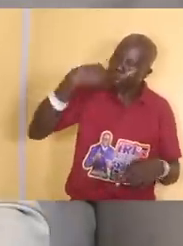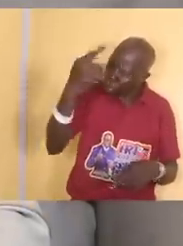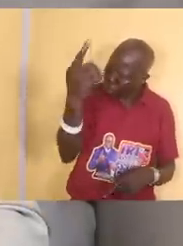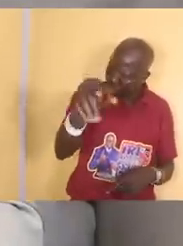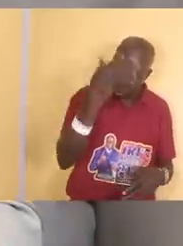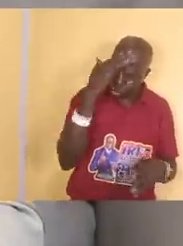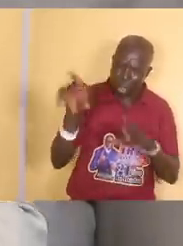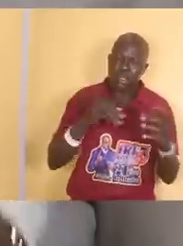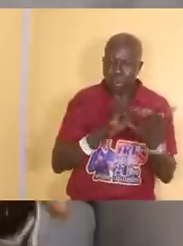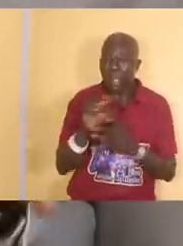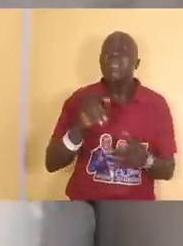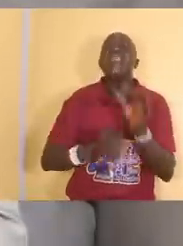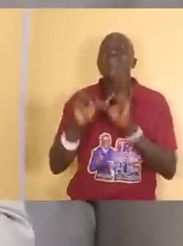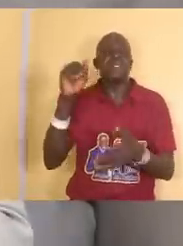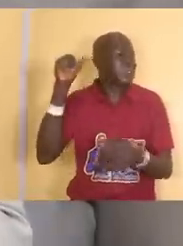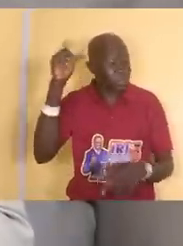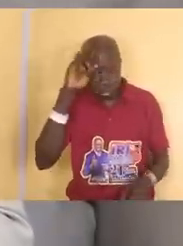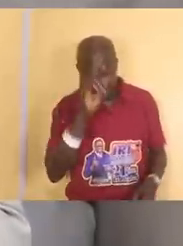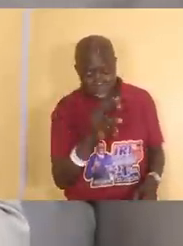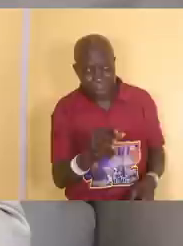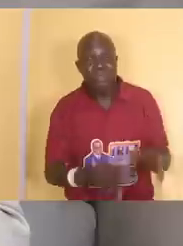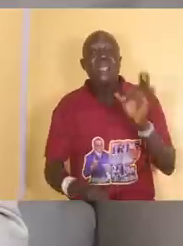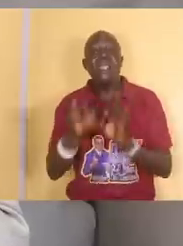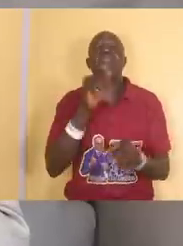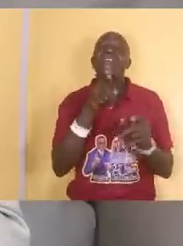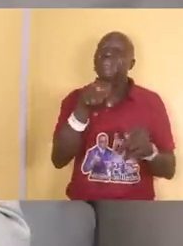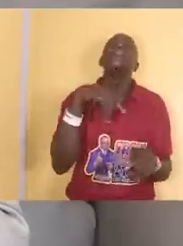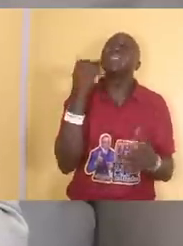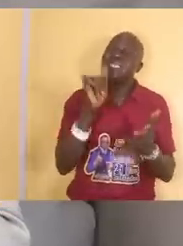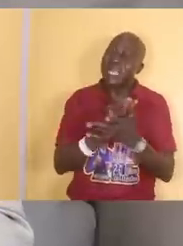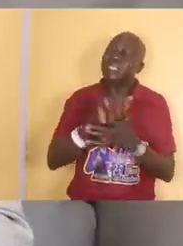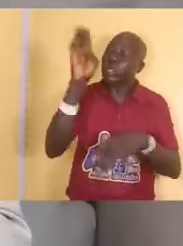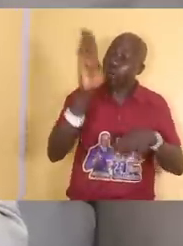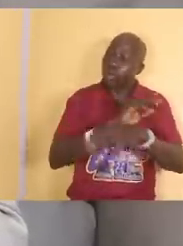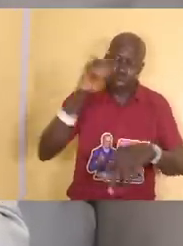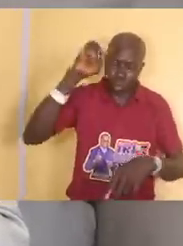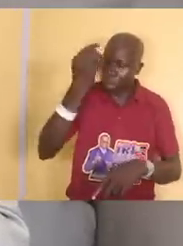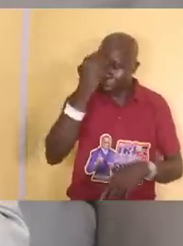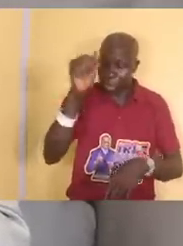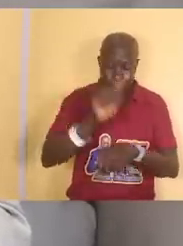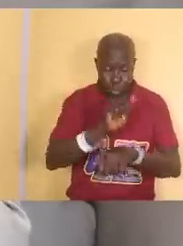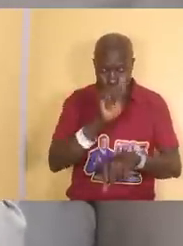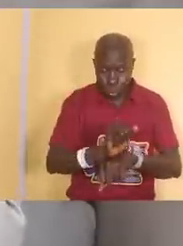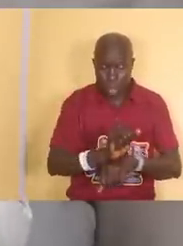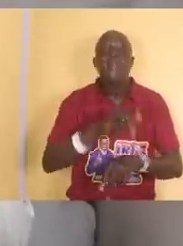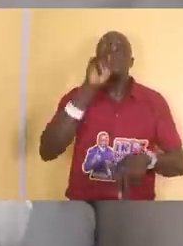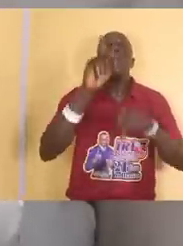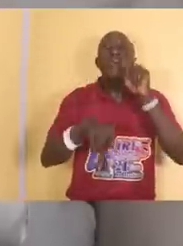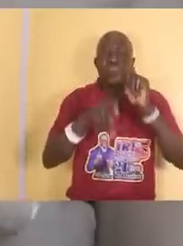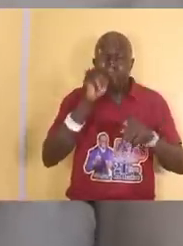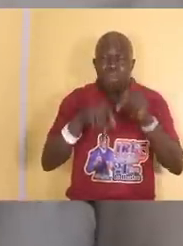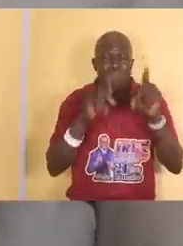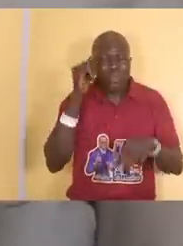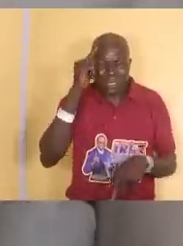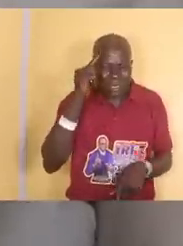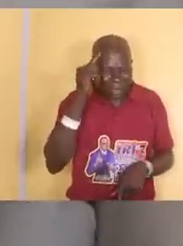think you are the only one that is smart. This is sir. If it's that, you are a civil servant,